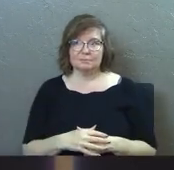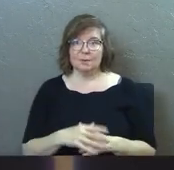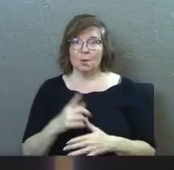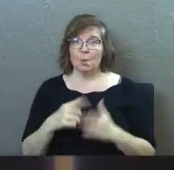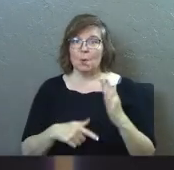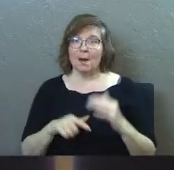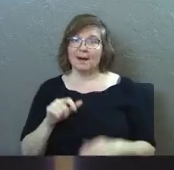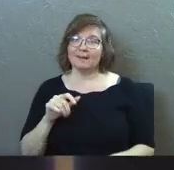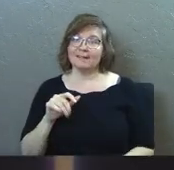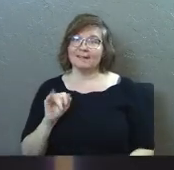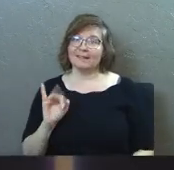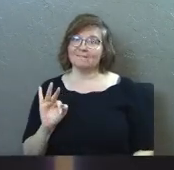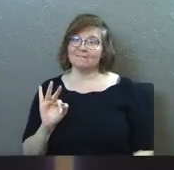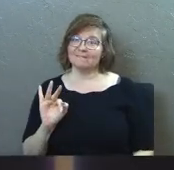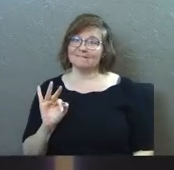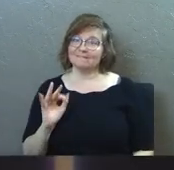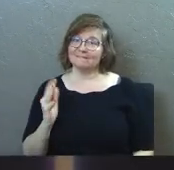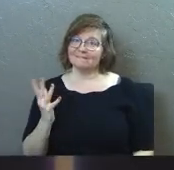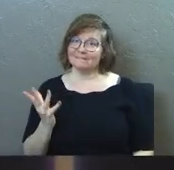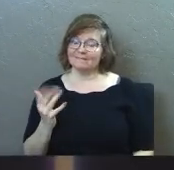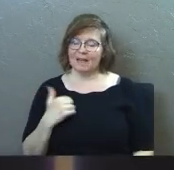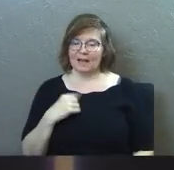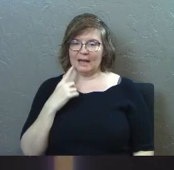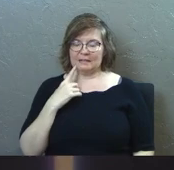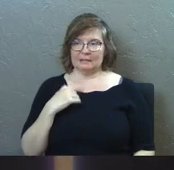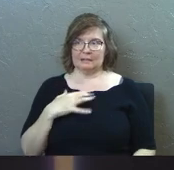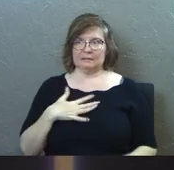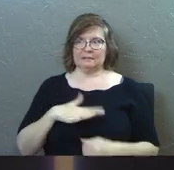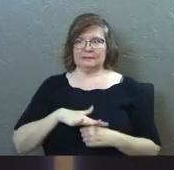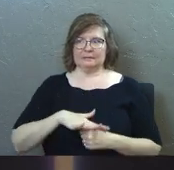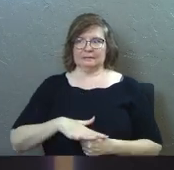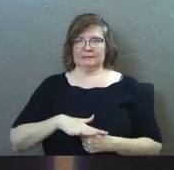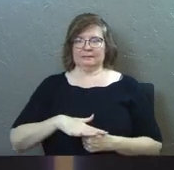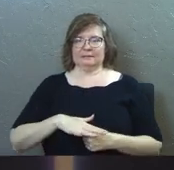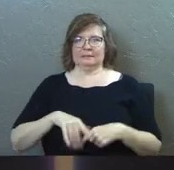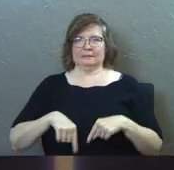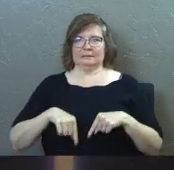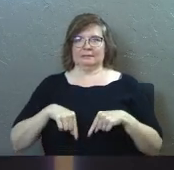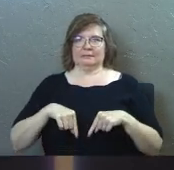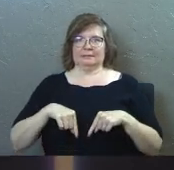Amen. What if? And I started getting really stressed.